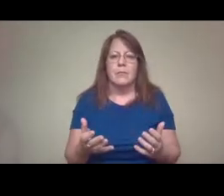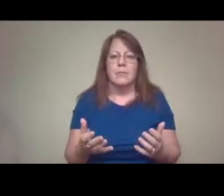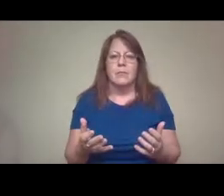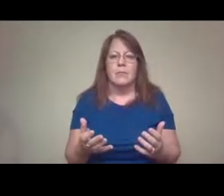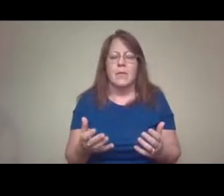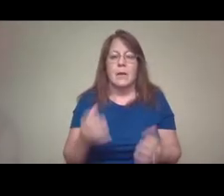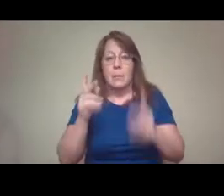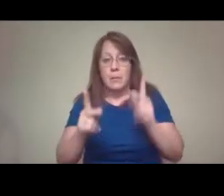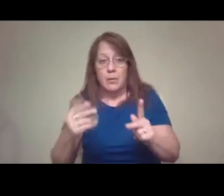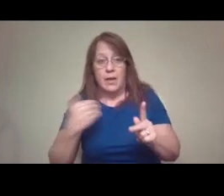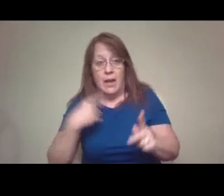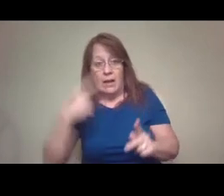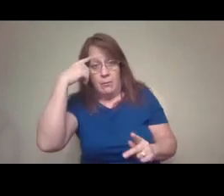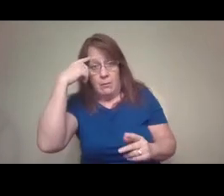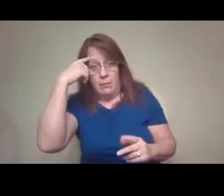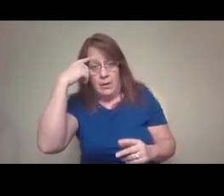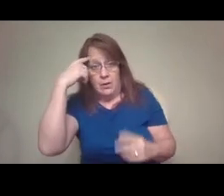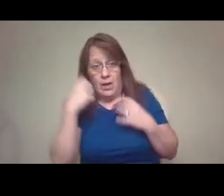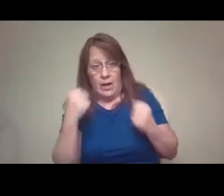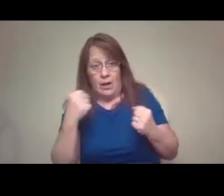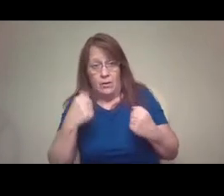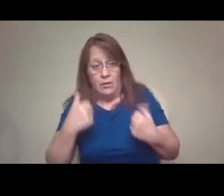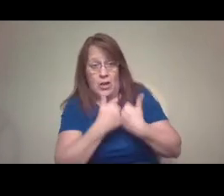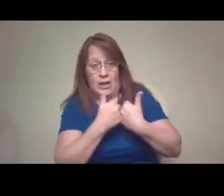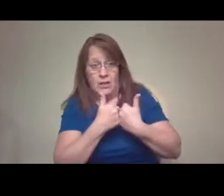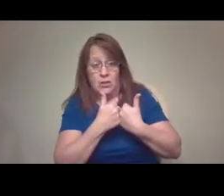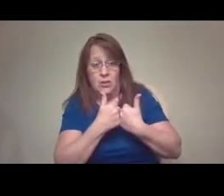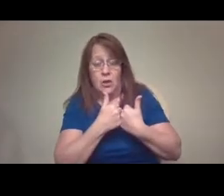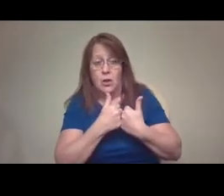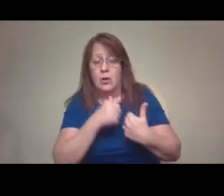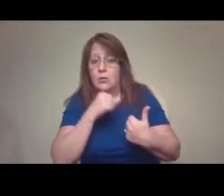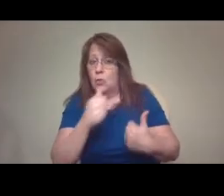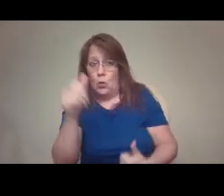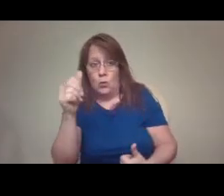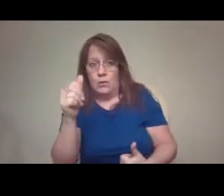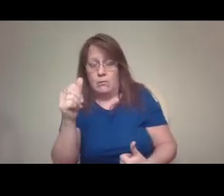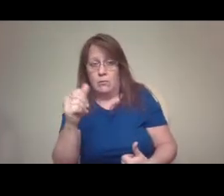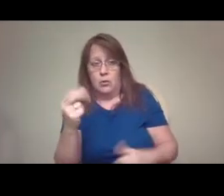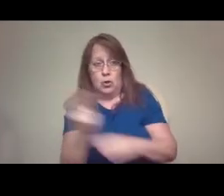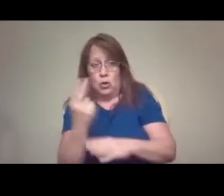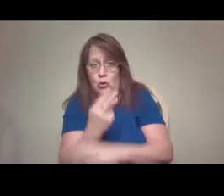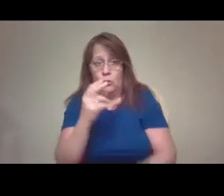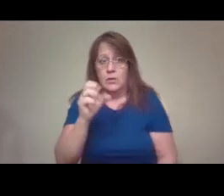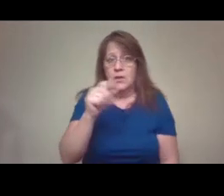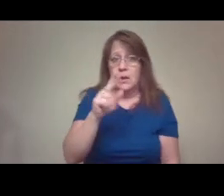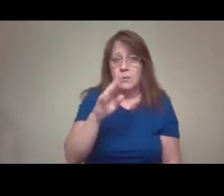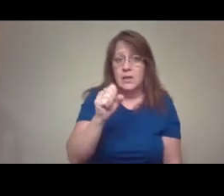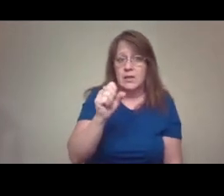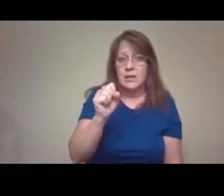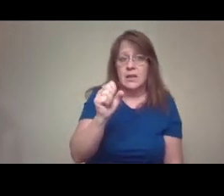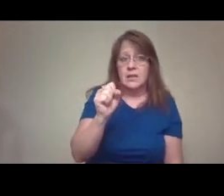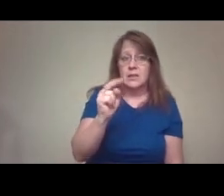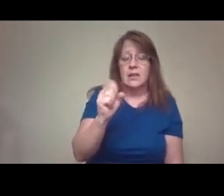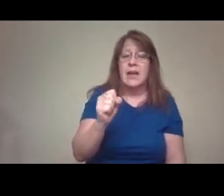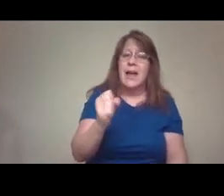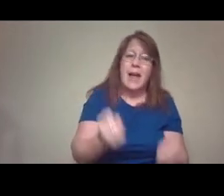people who have mental health challenges don't ever use substances, and plenty of people who use substances don't have mental